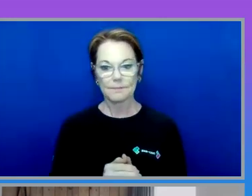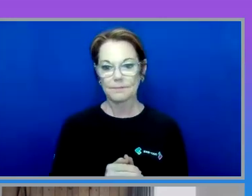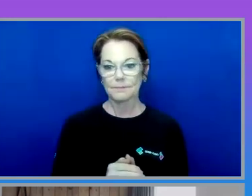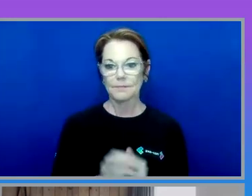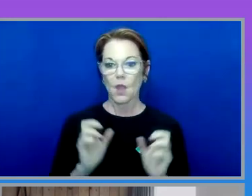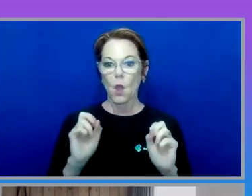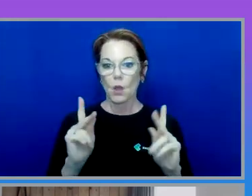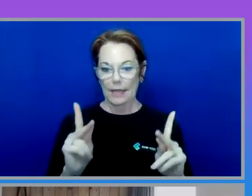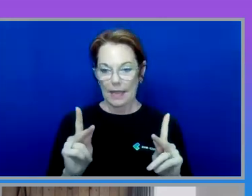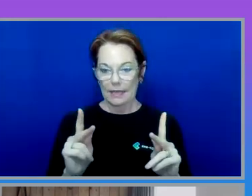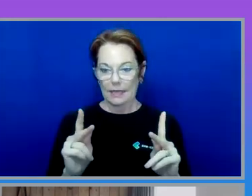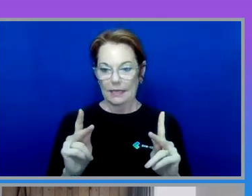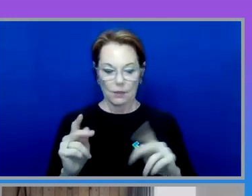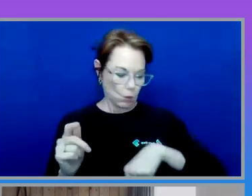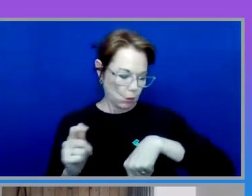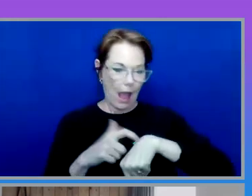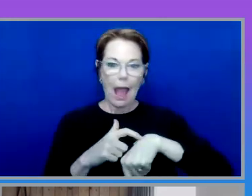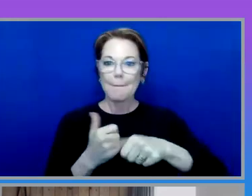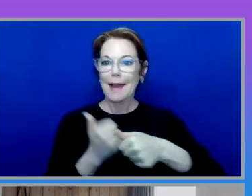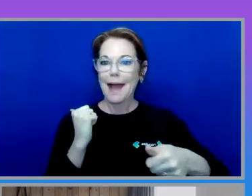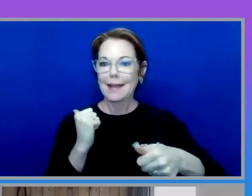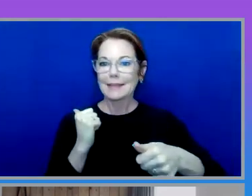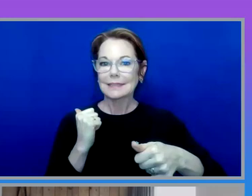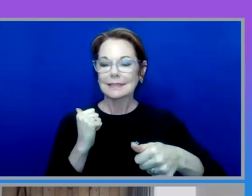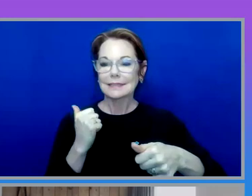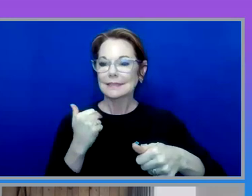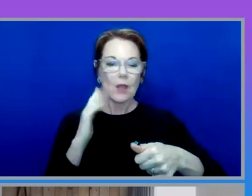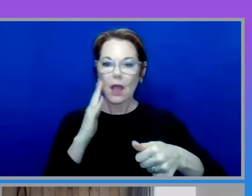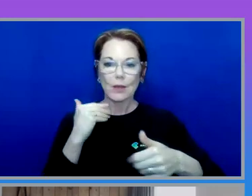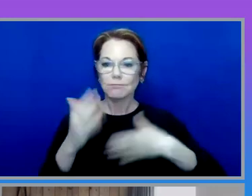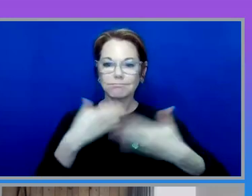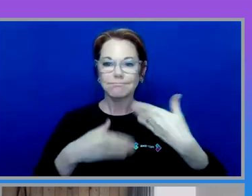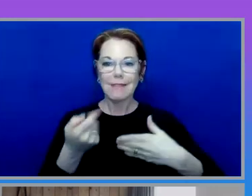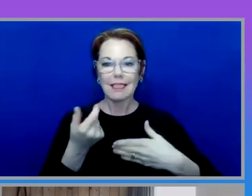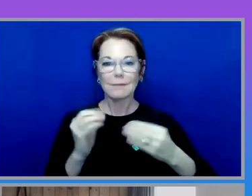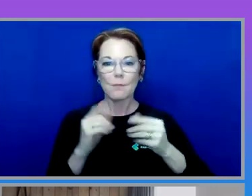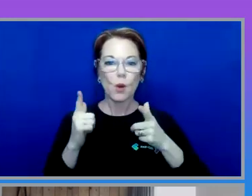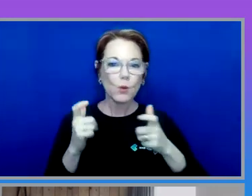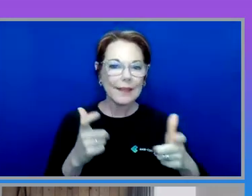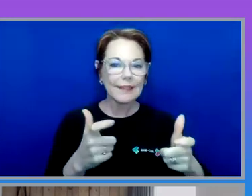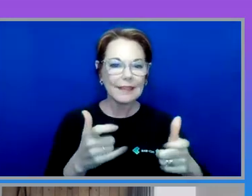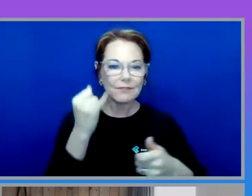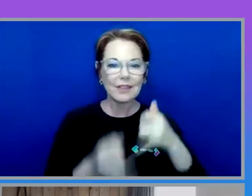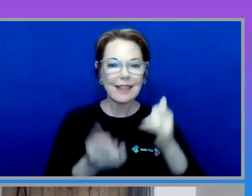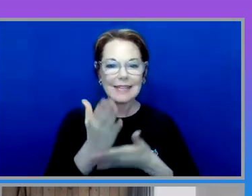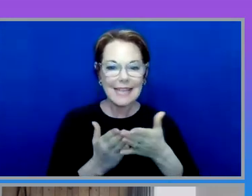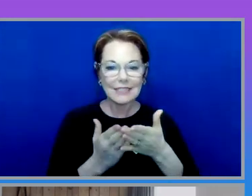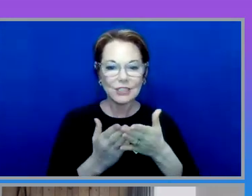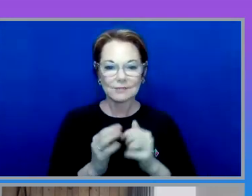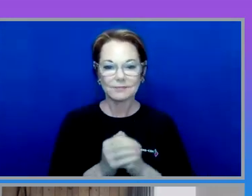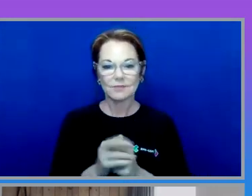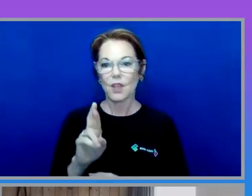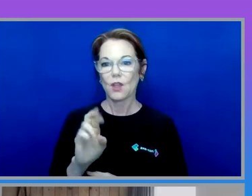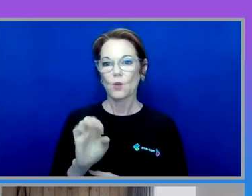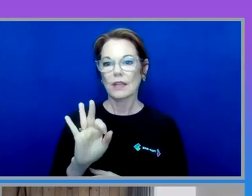Okay, so I am running a little bit behind time, so I'm gonna keep going a little bit more quickly through this last section.